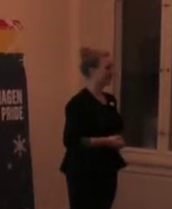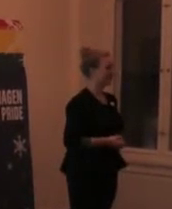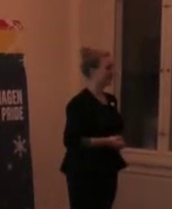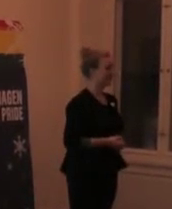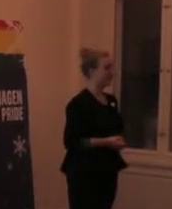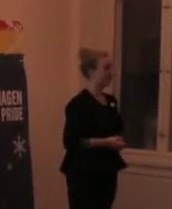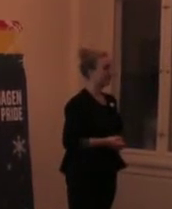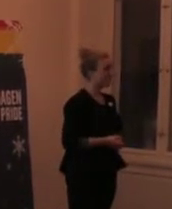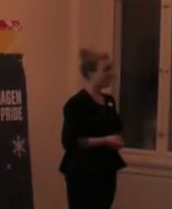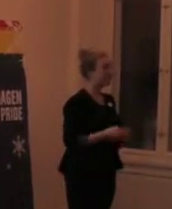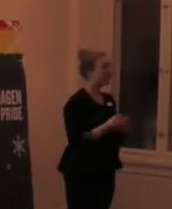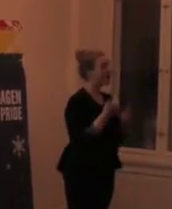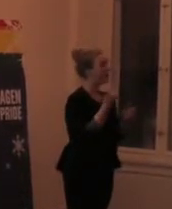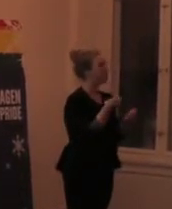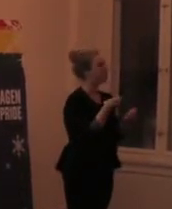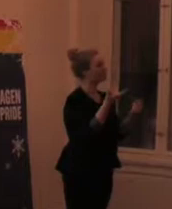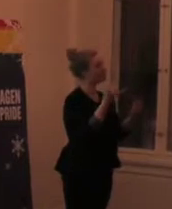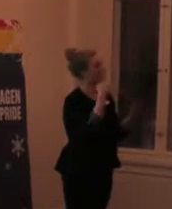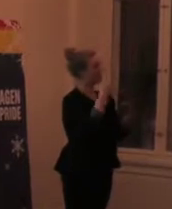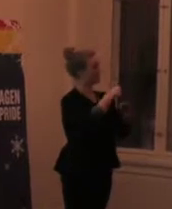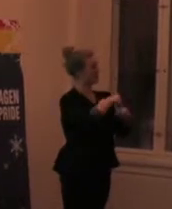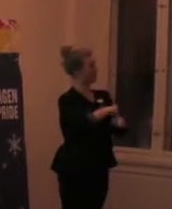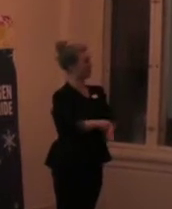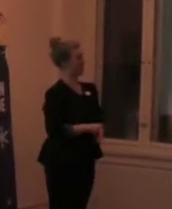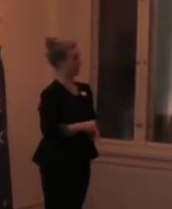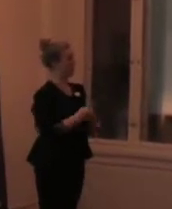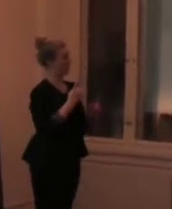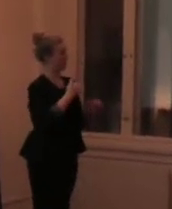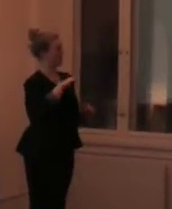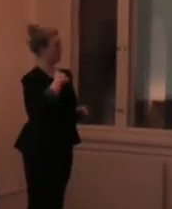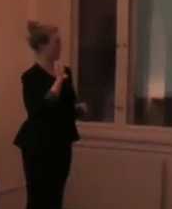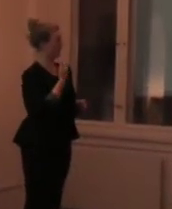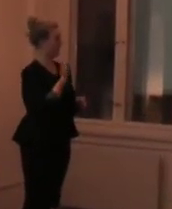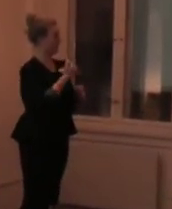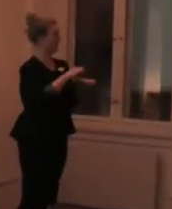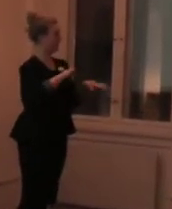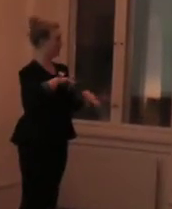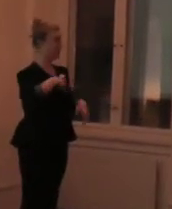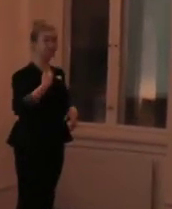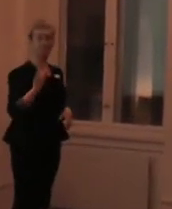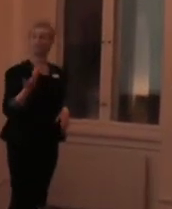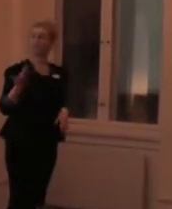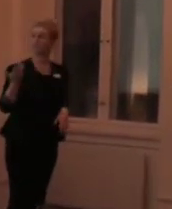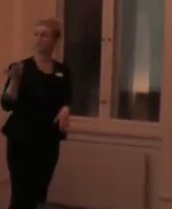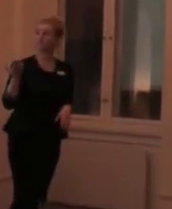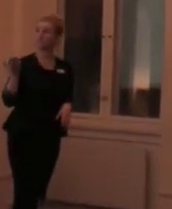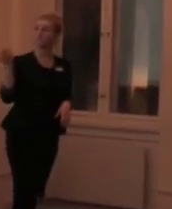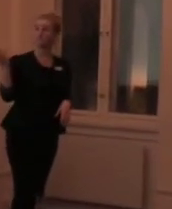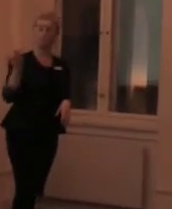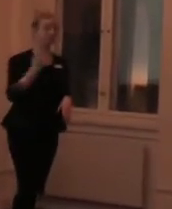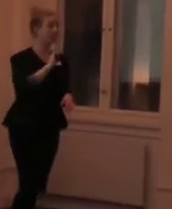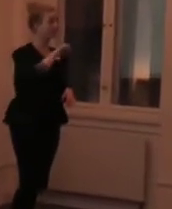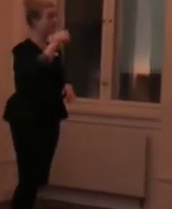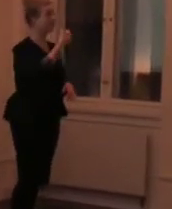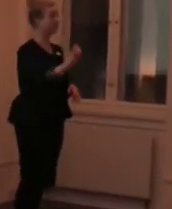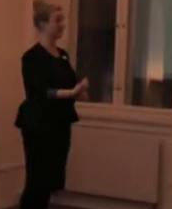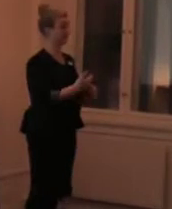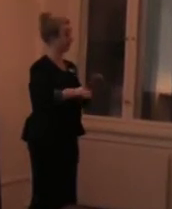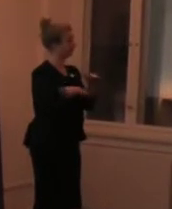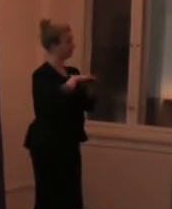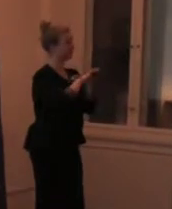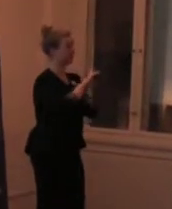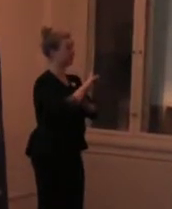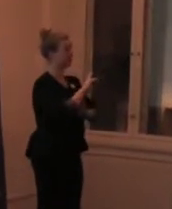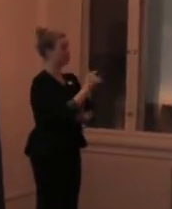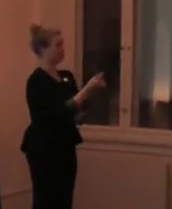We have some indicators about how we're doing. So the website, we receive up to